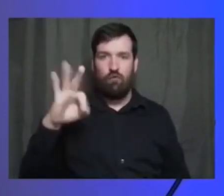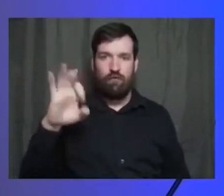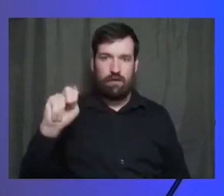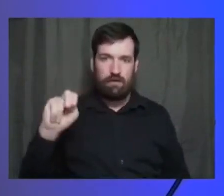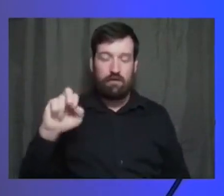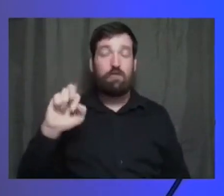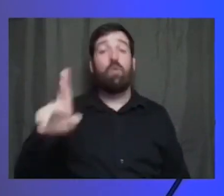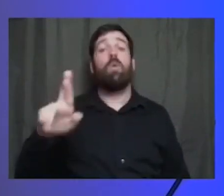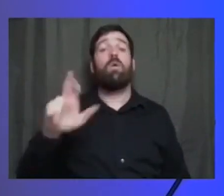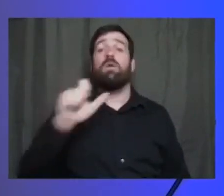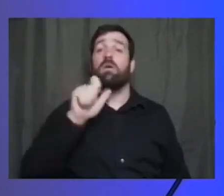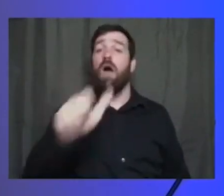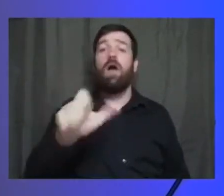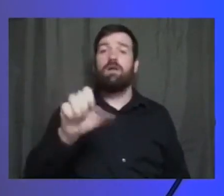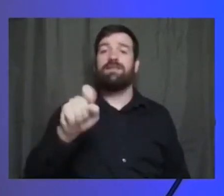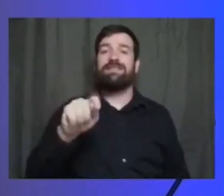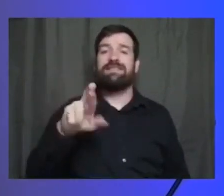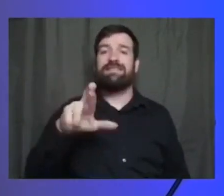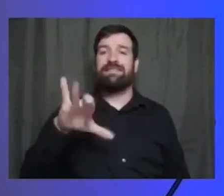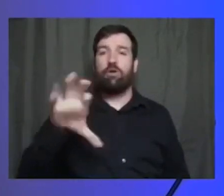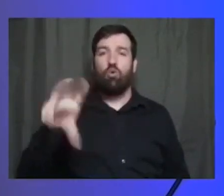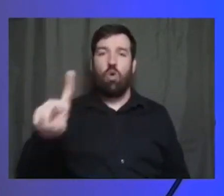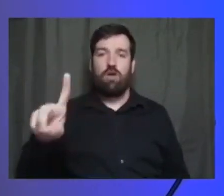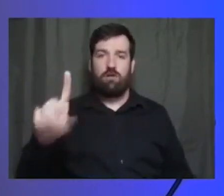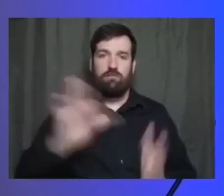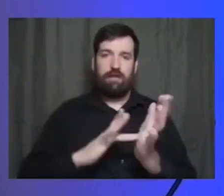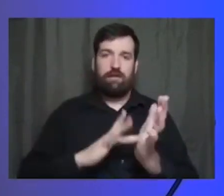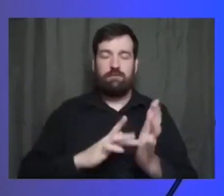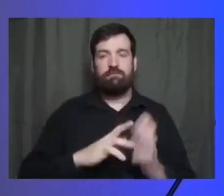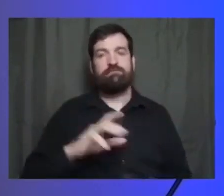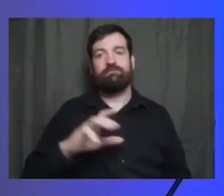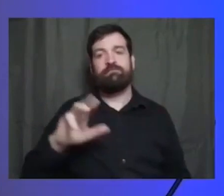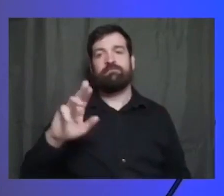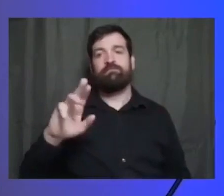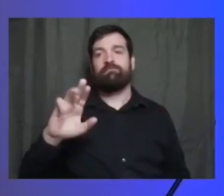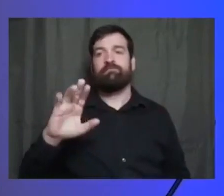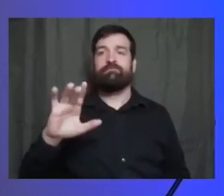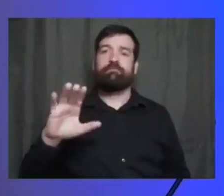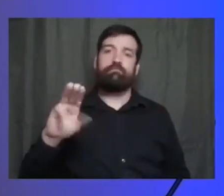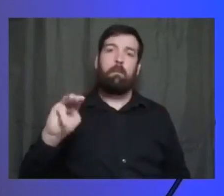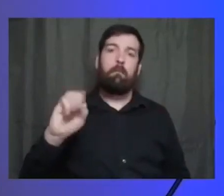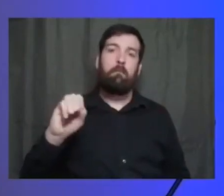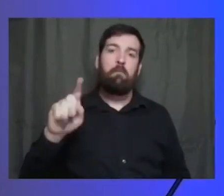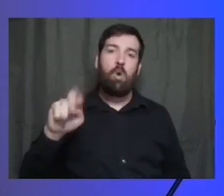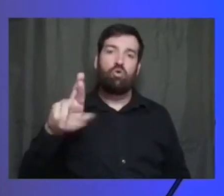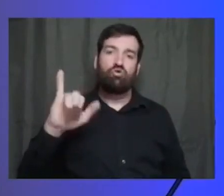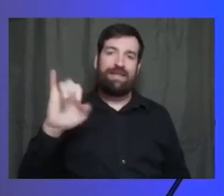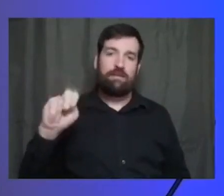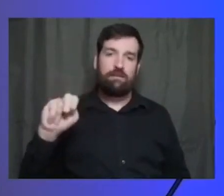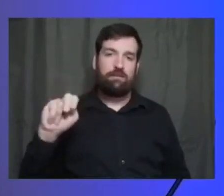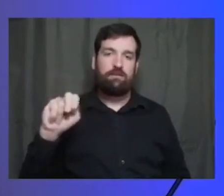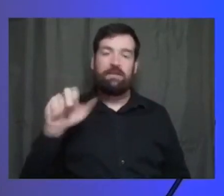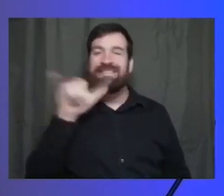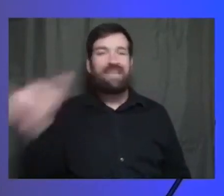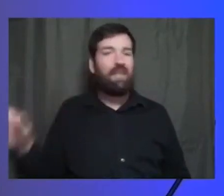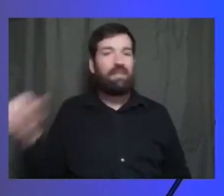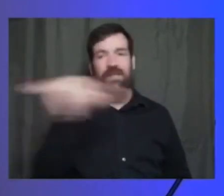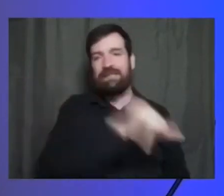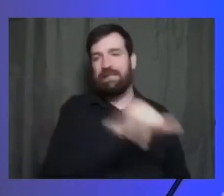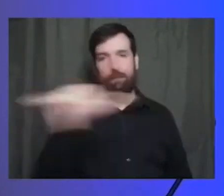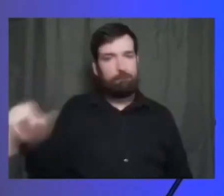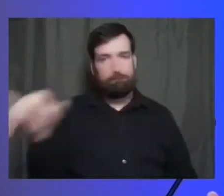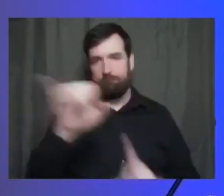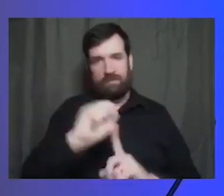like Motrin or naproxen. So it's not the same situation as there